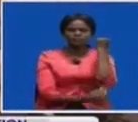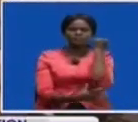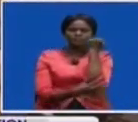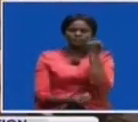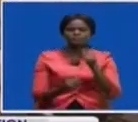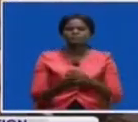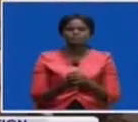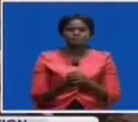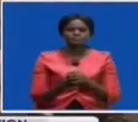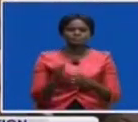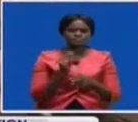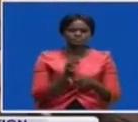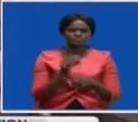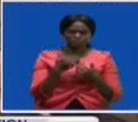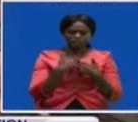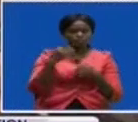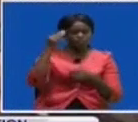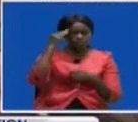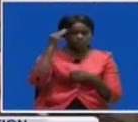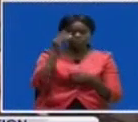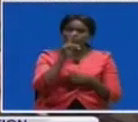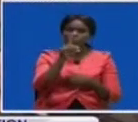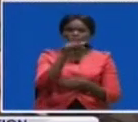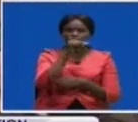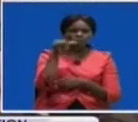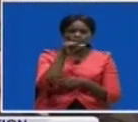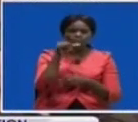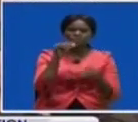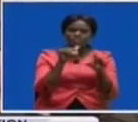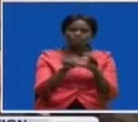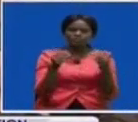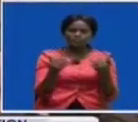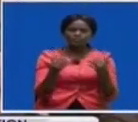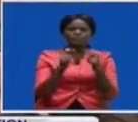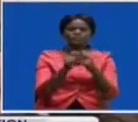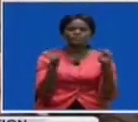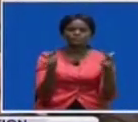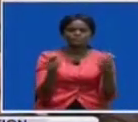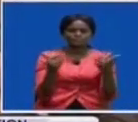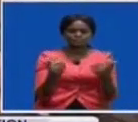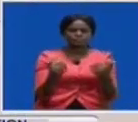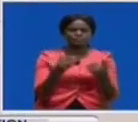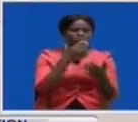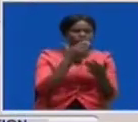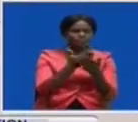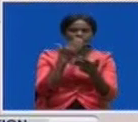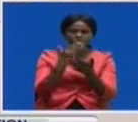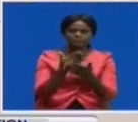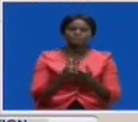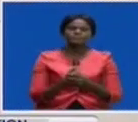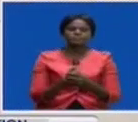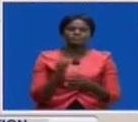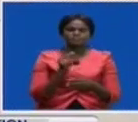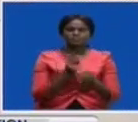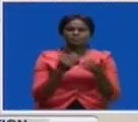And we have realized that agriculture will be the major mainstay. Right. They also do a lot